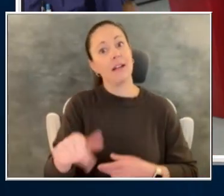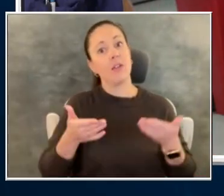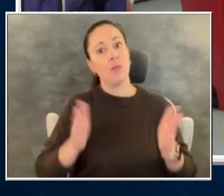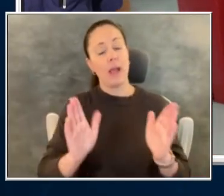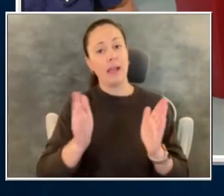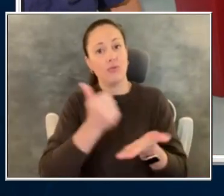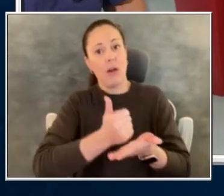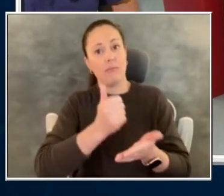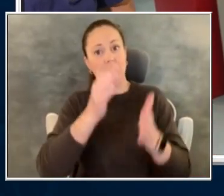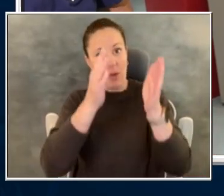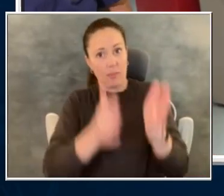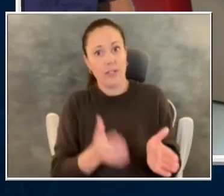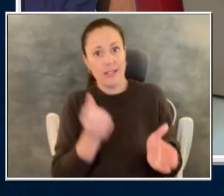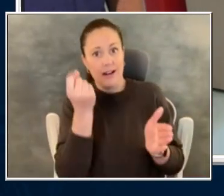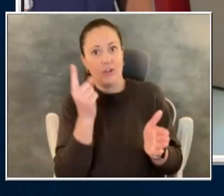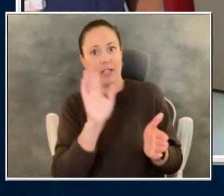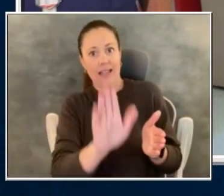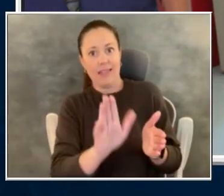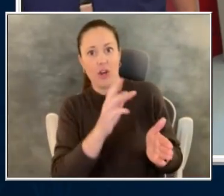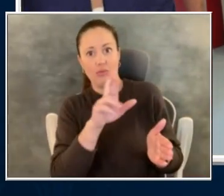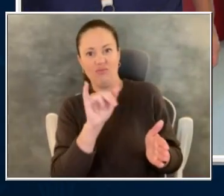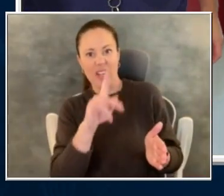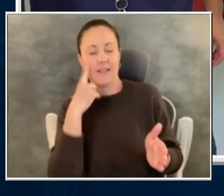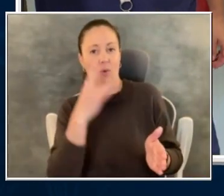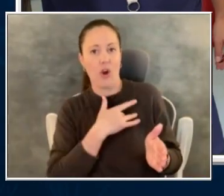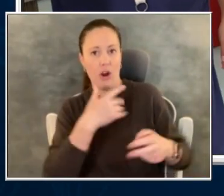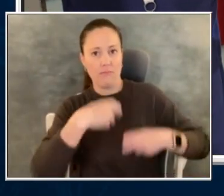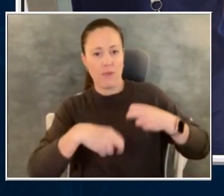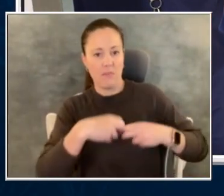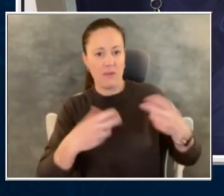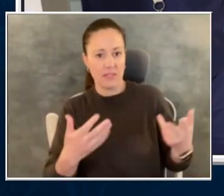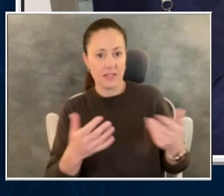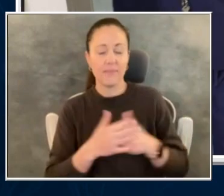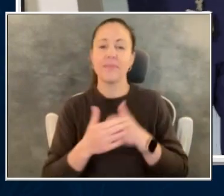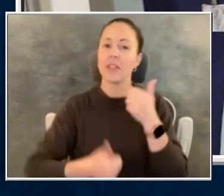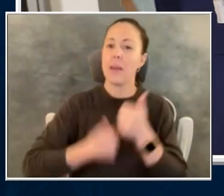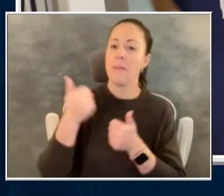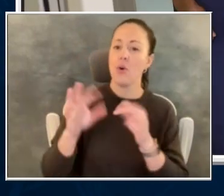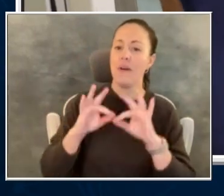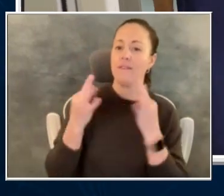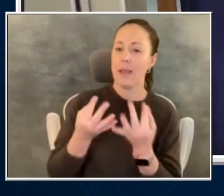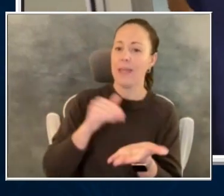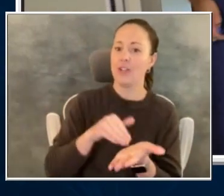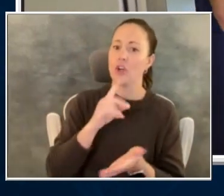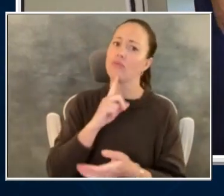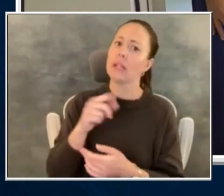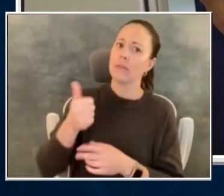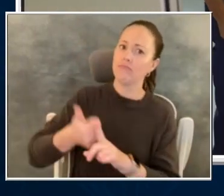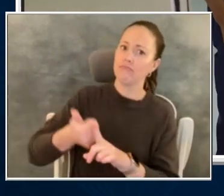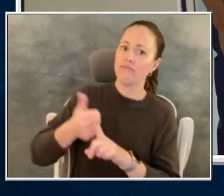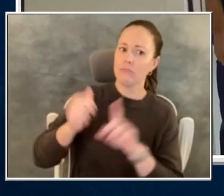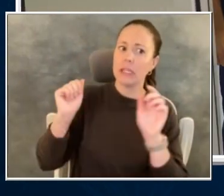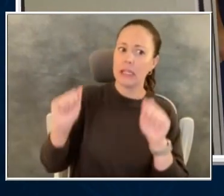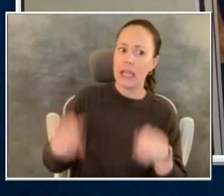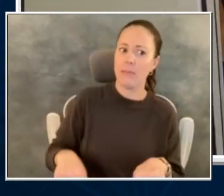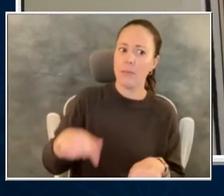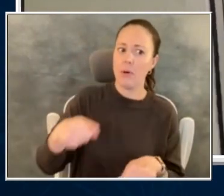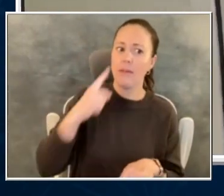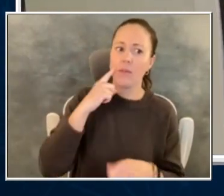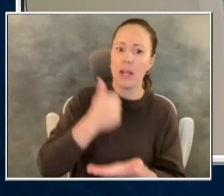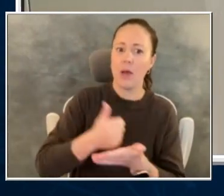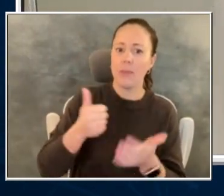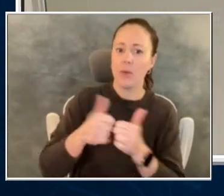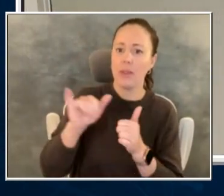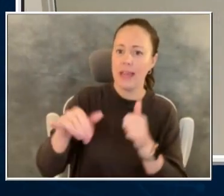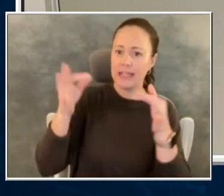their risk for cardiovascular events is. And I would say most family physicians, internal medicine doctors are very capable of helping make those decisions and